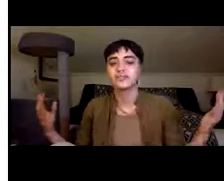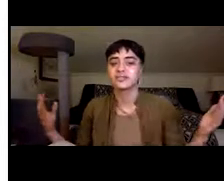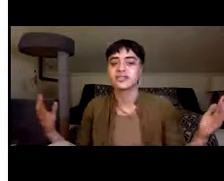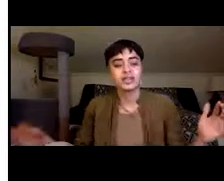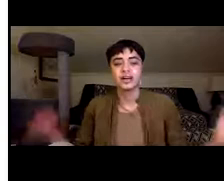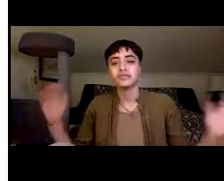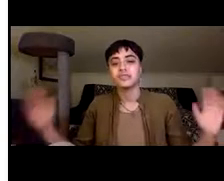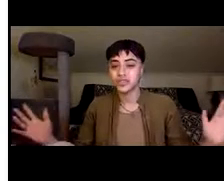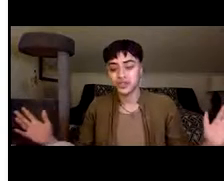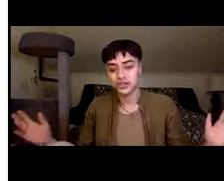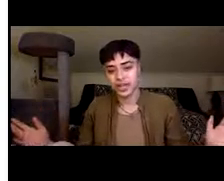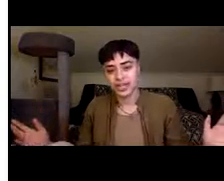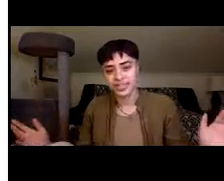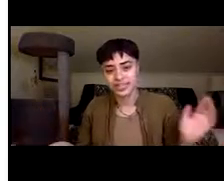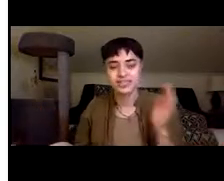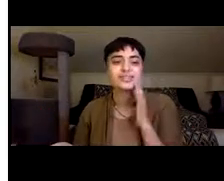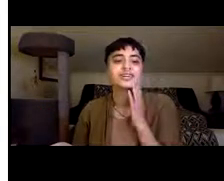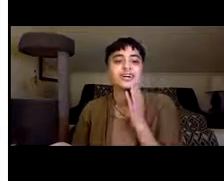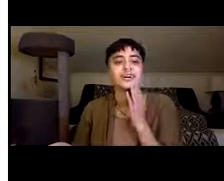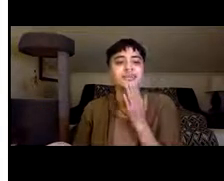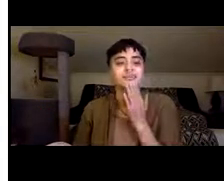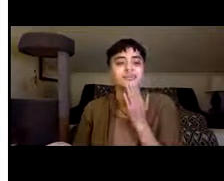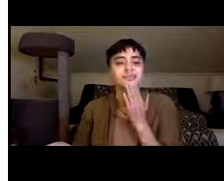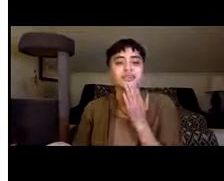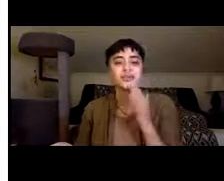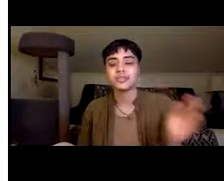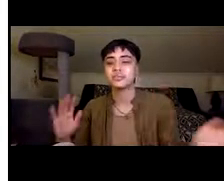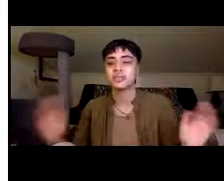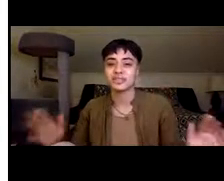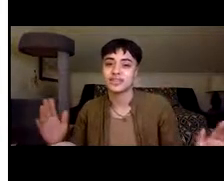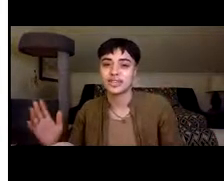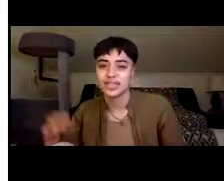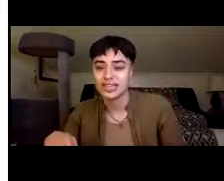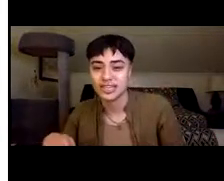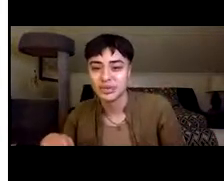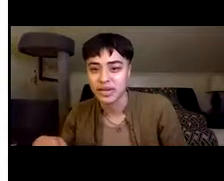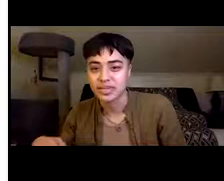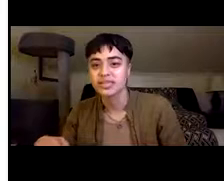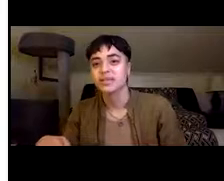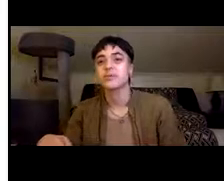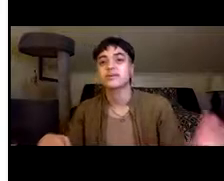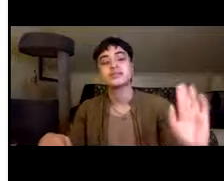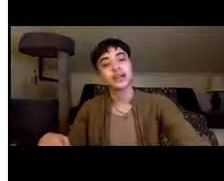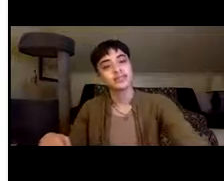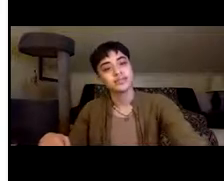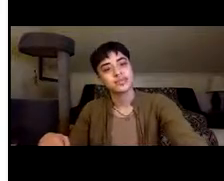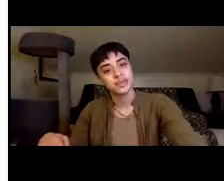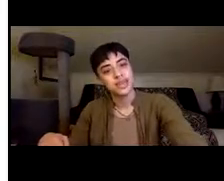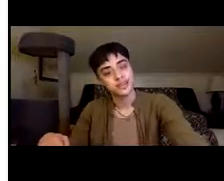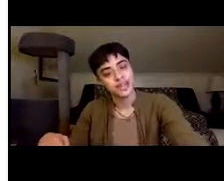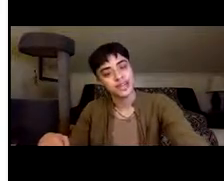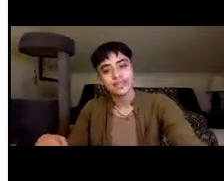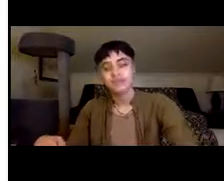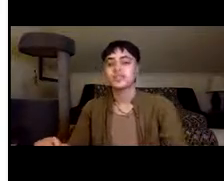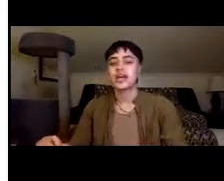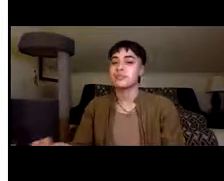of official client with this business idea in mind was Size Dim Sum